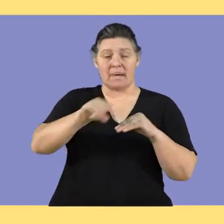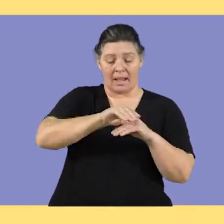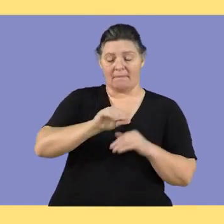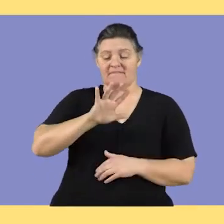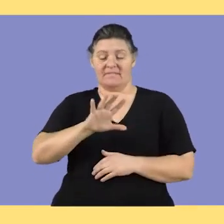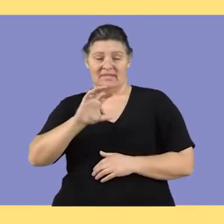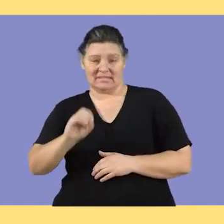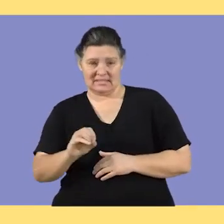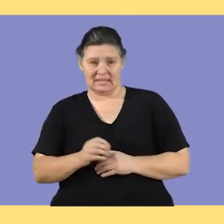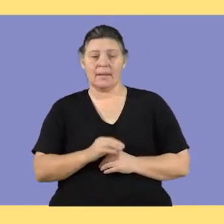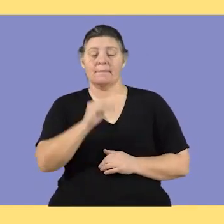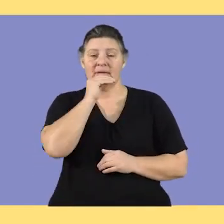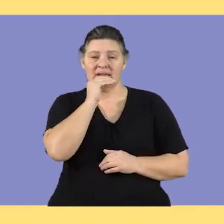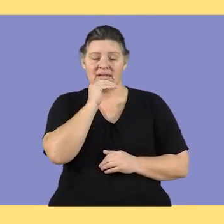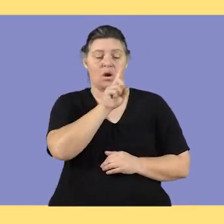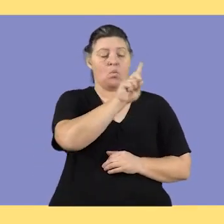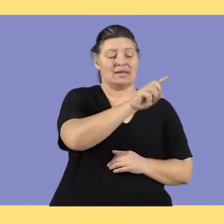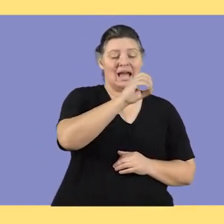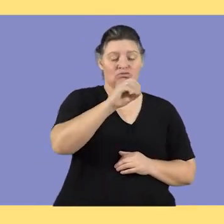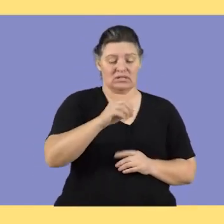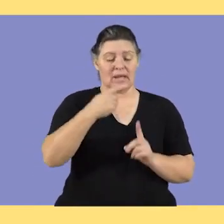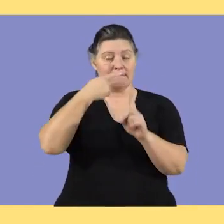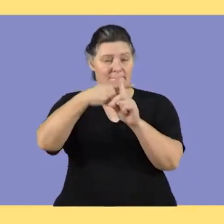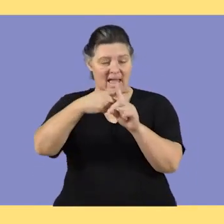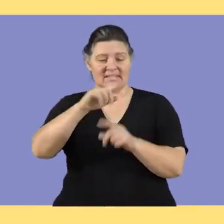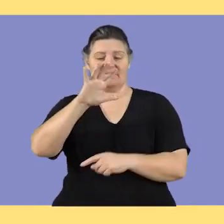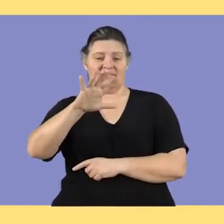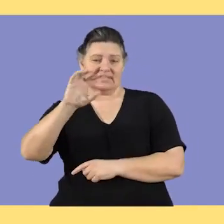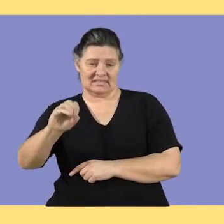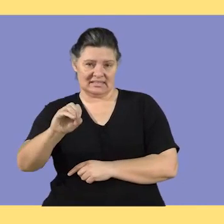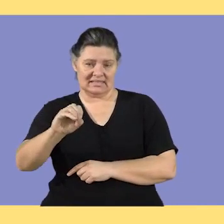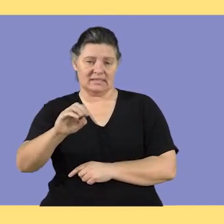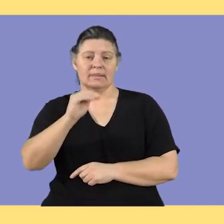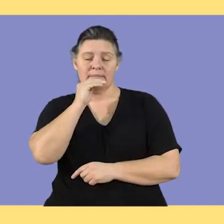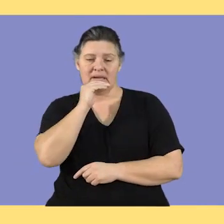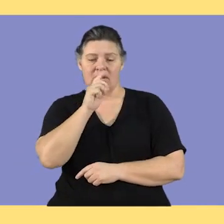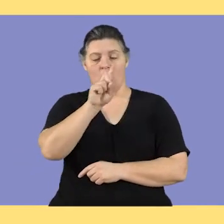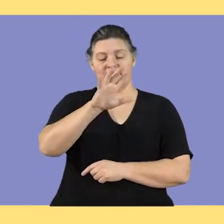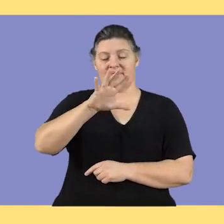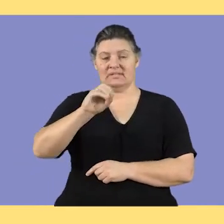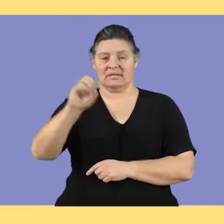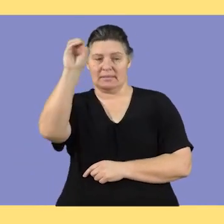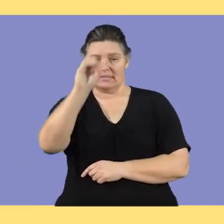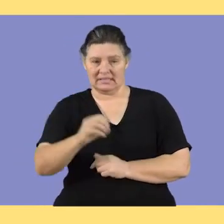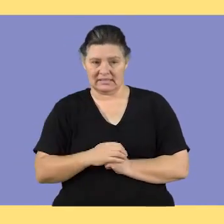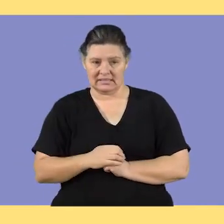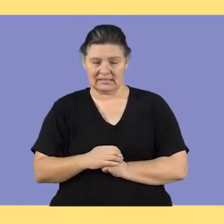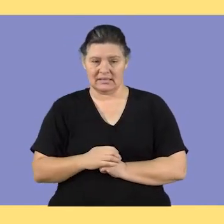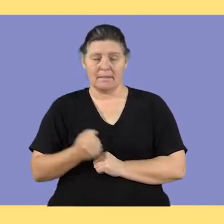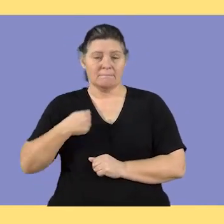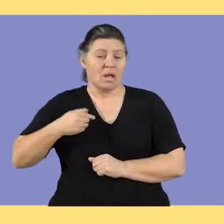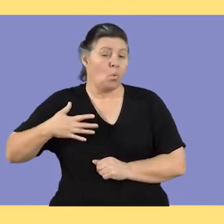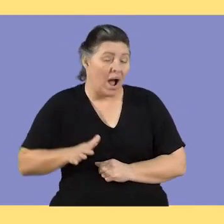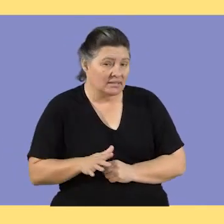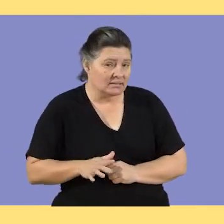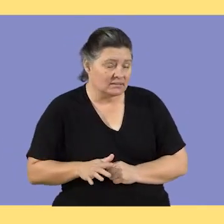Markup, 50. So it will be 100 plus my 50 gives me 150%.